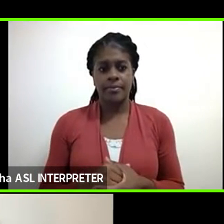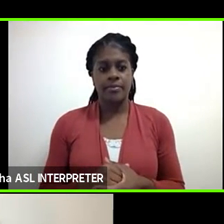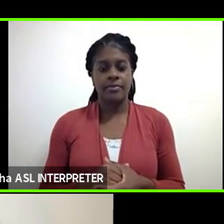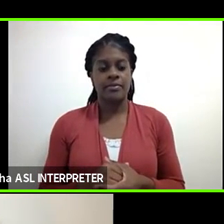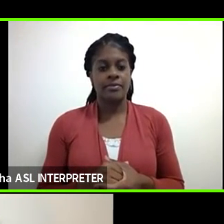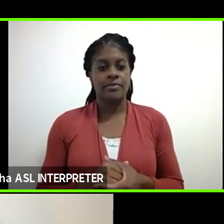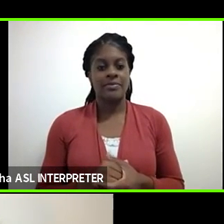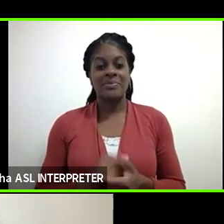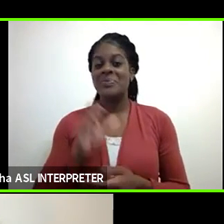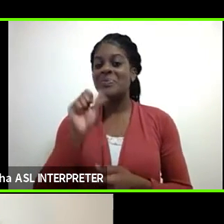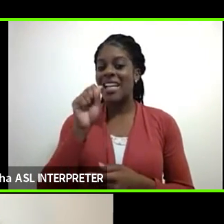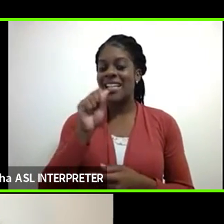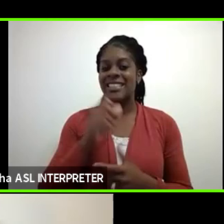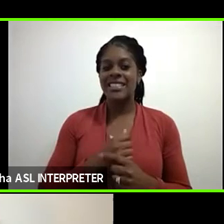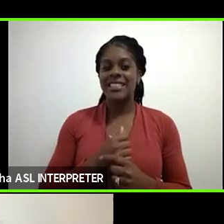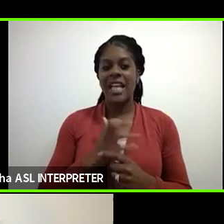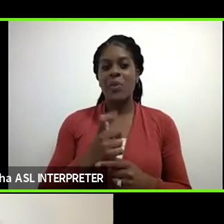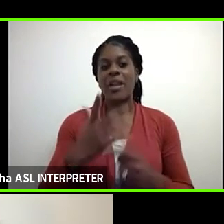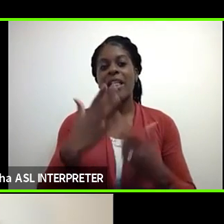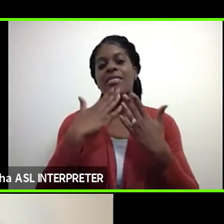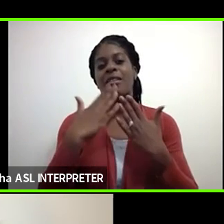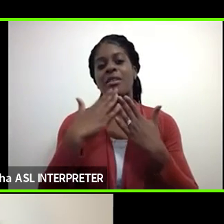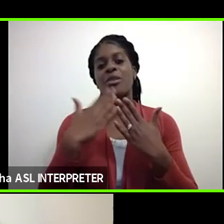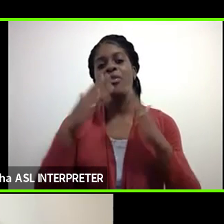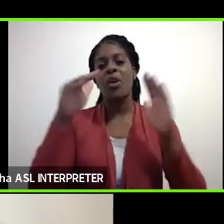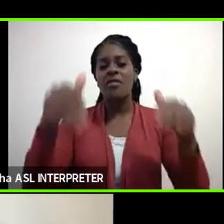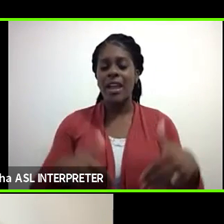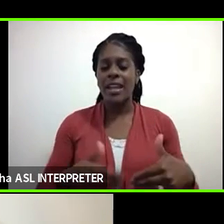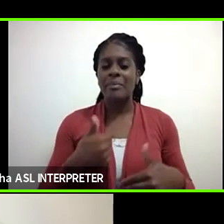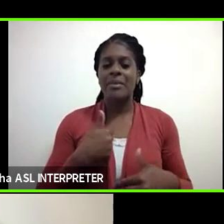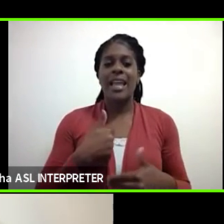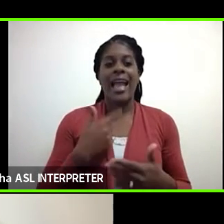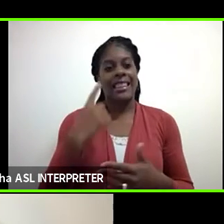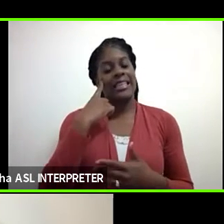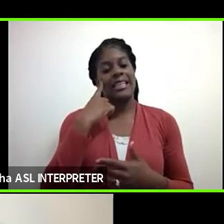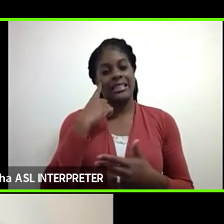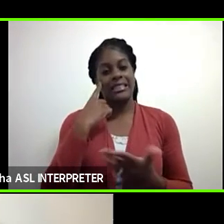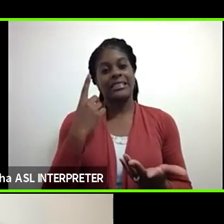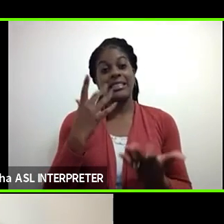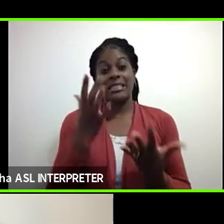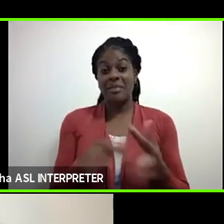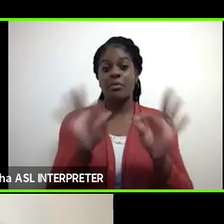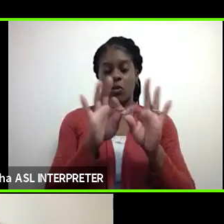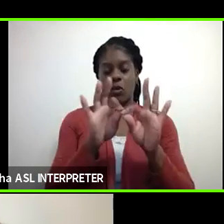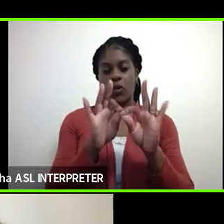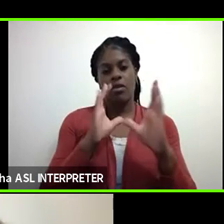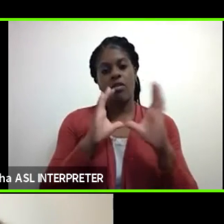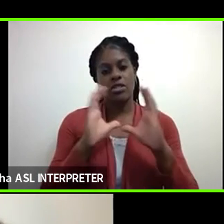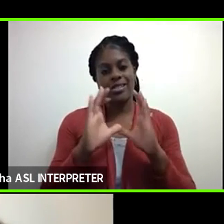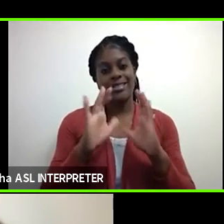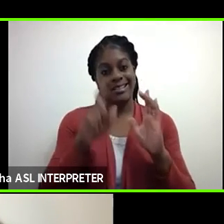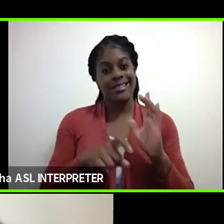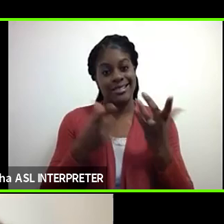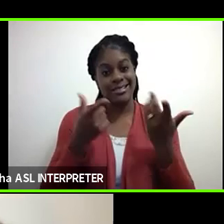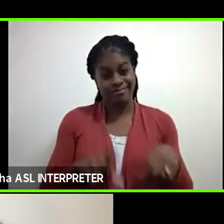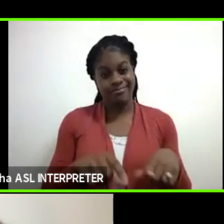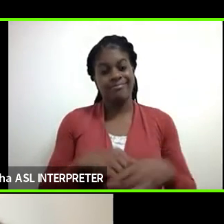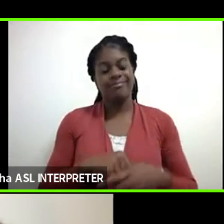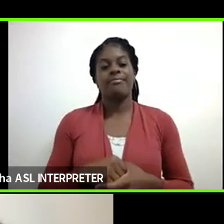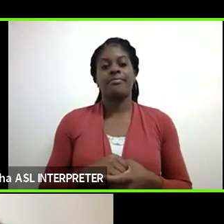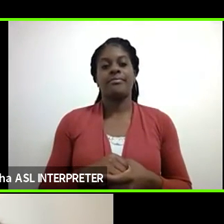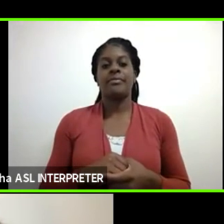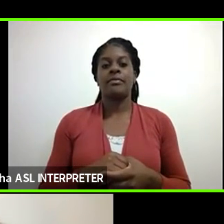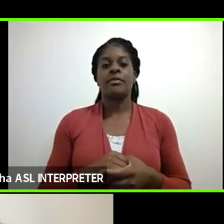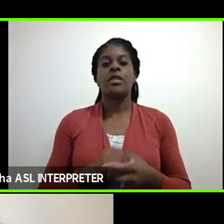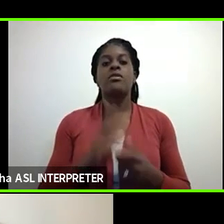Yes. First, I just want to thank you all for inviting me on. I think this is a very important conversation that needs to be had. And so